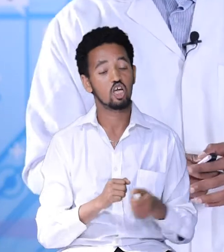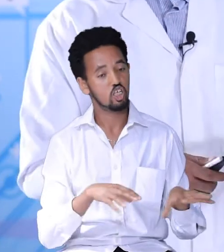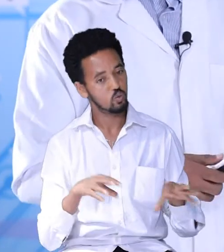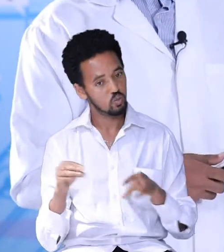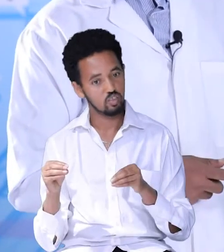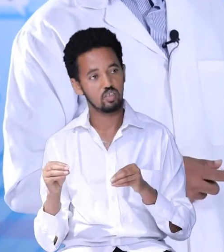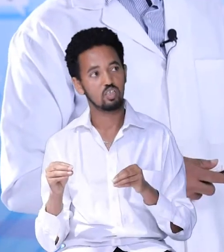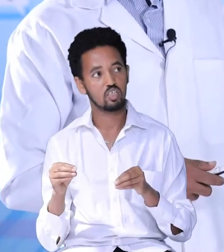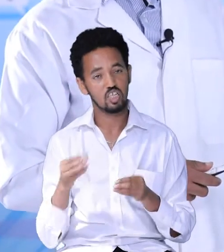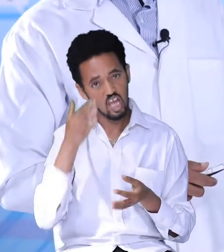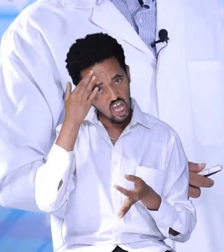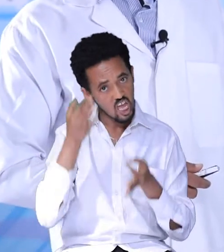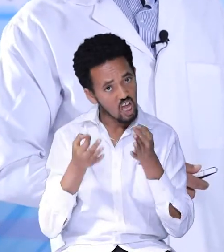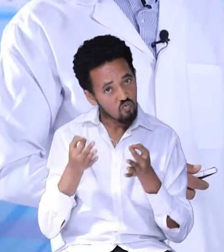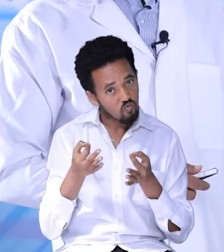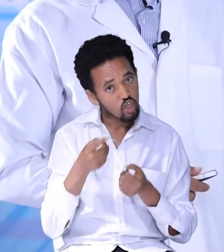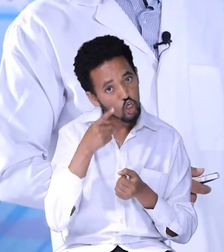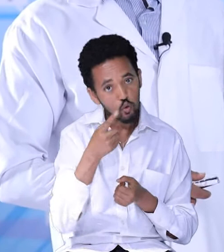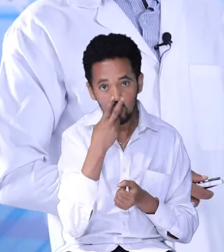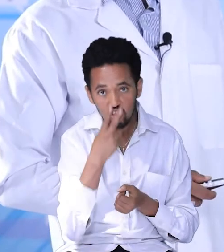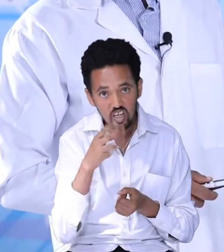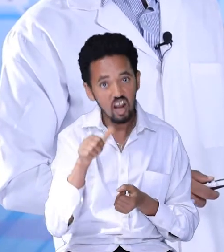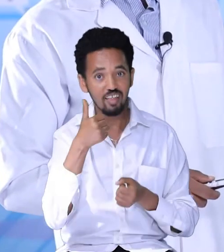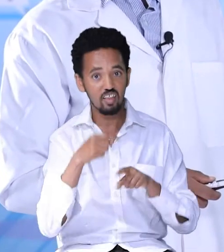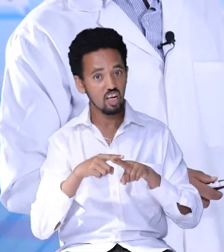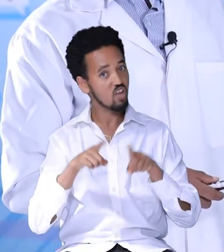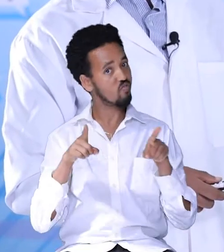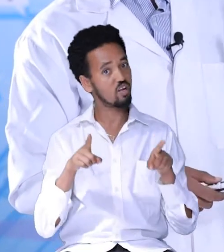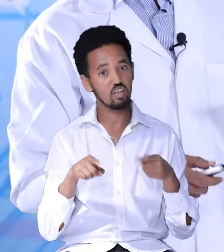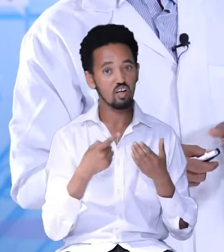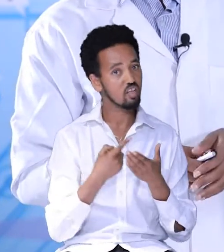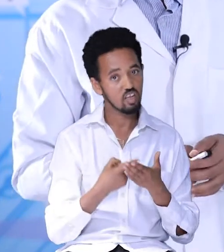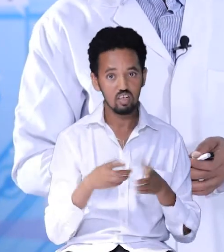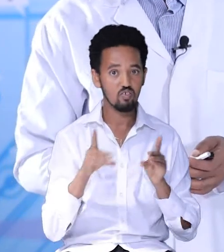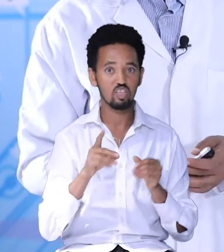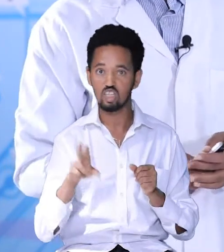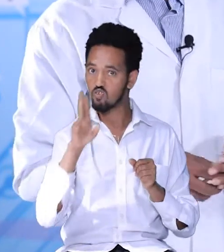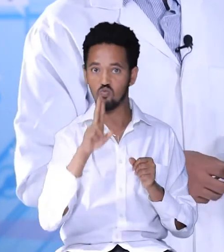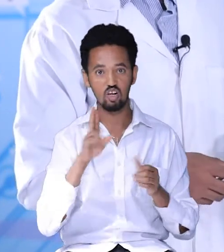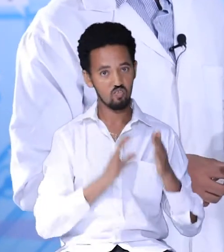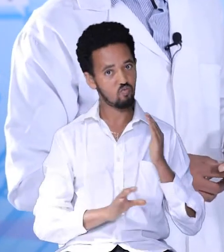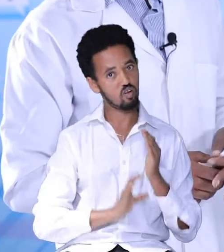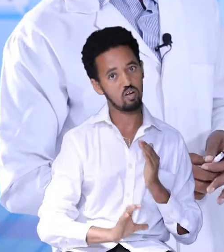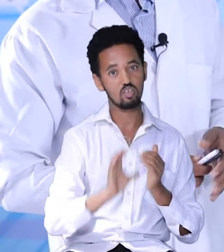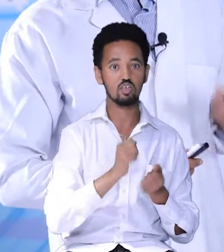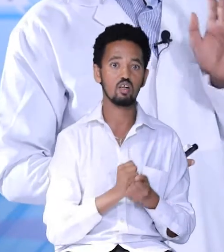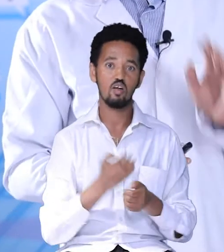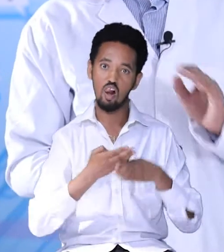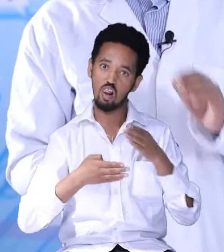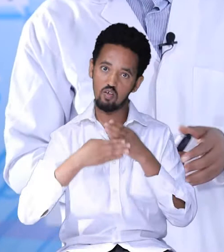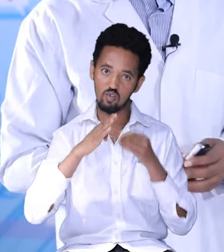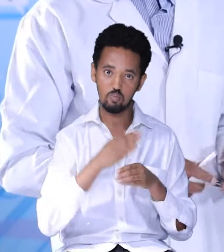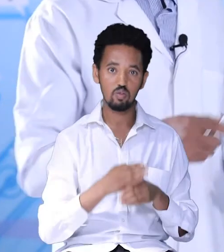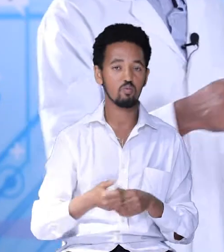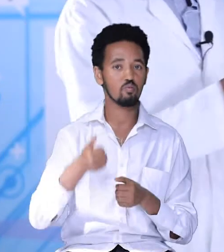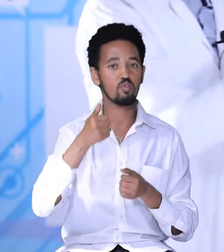Students, if we see another differences, there is also significant variation of fertility level between